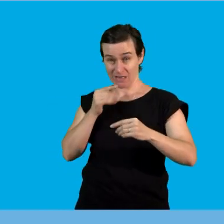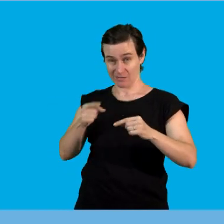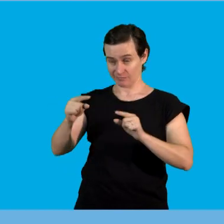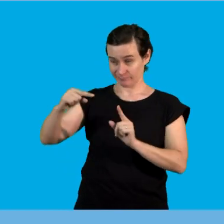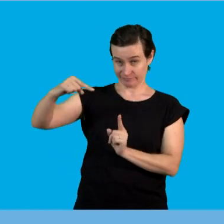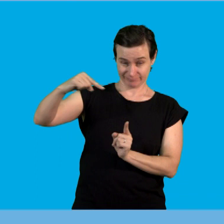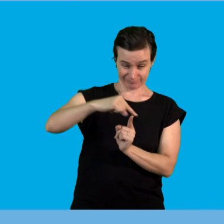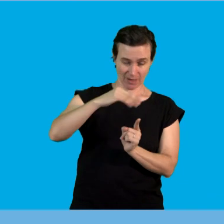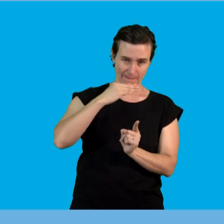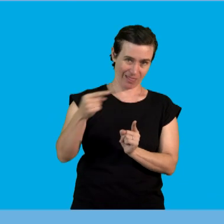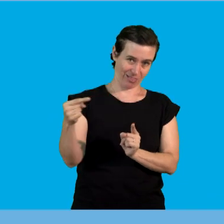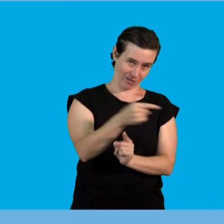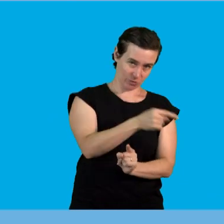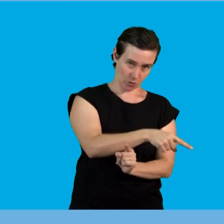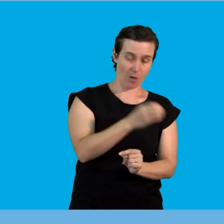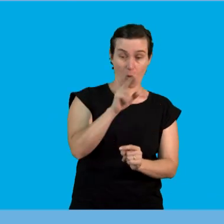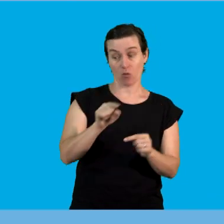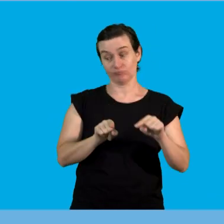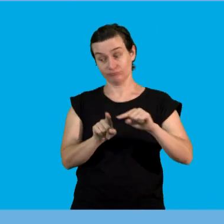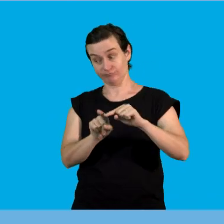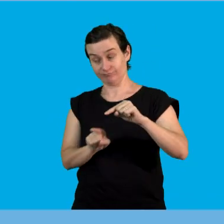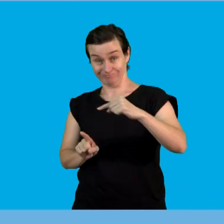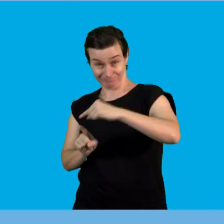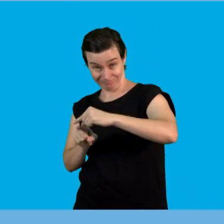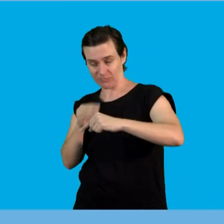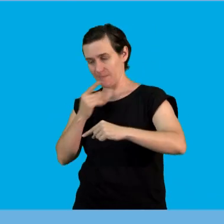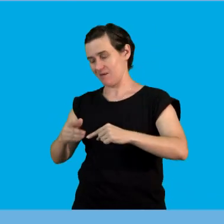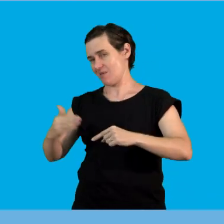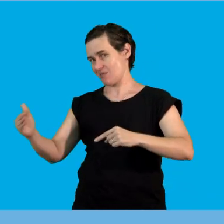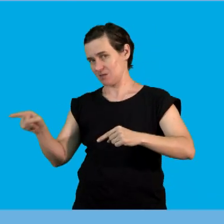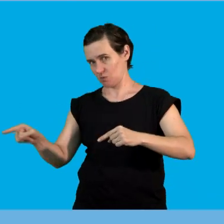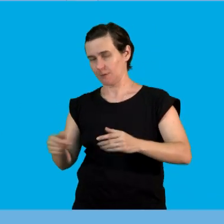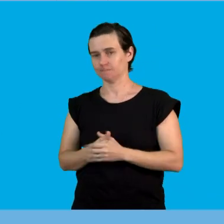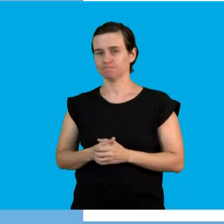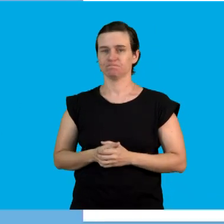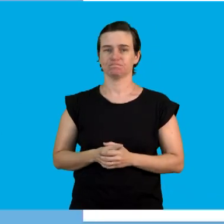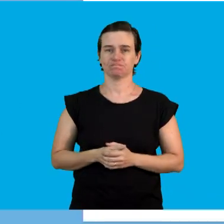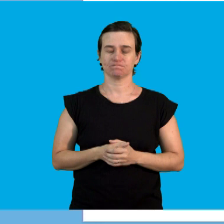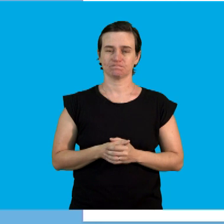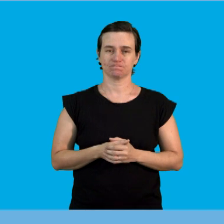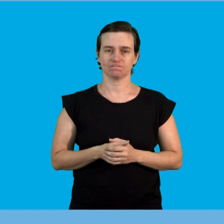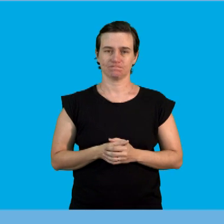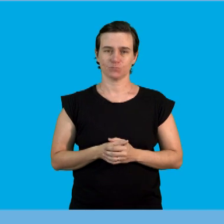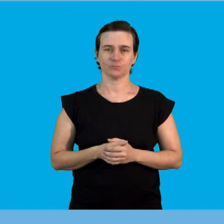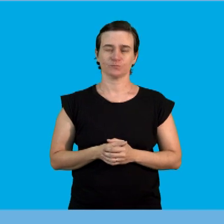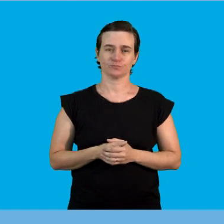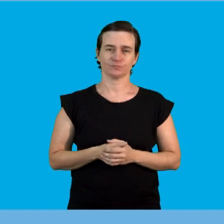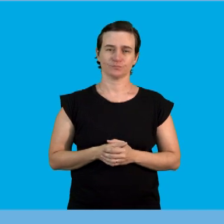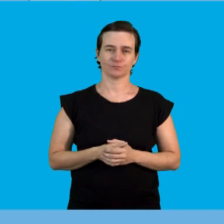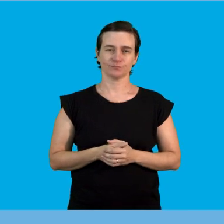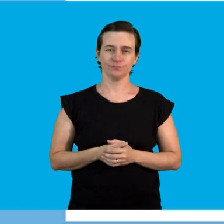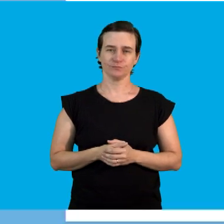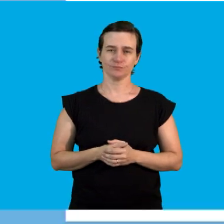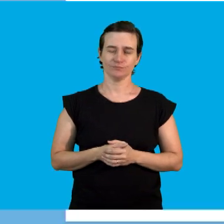the right, that then means this force is acting to the right. And this other one, it is going to the left-hand